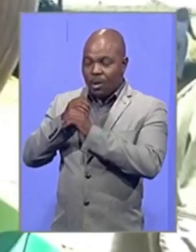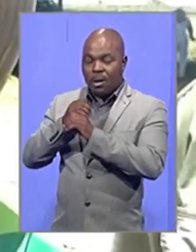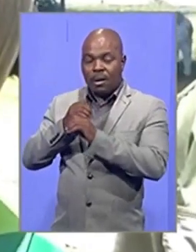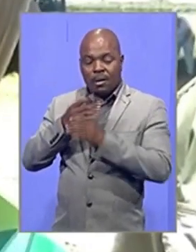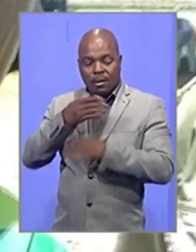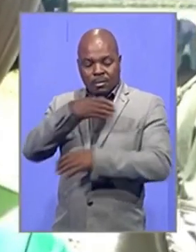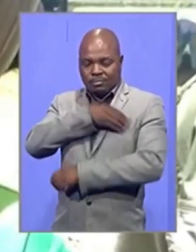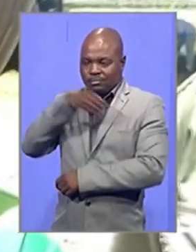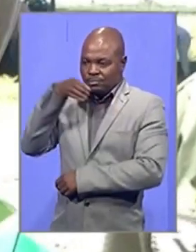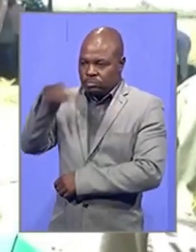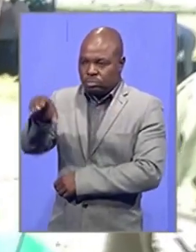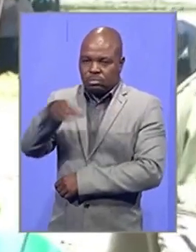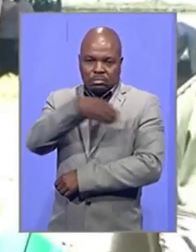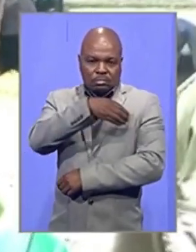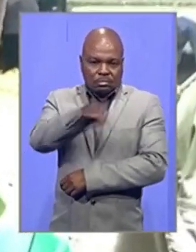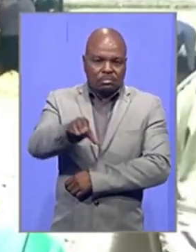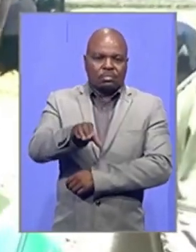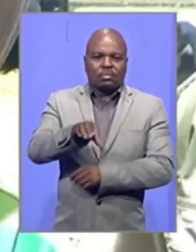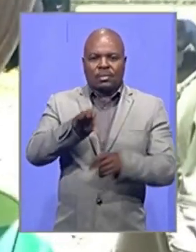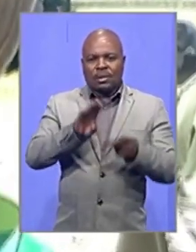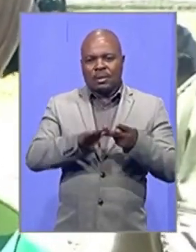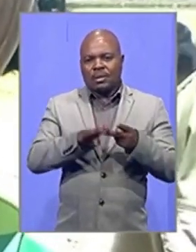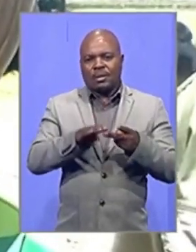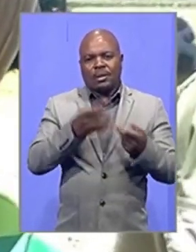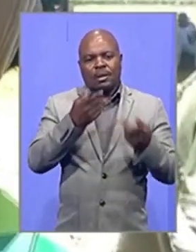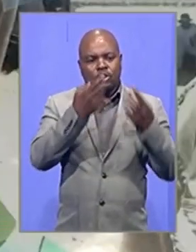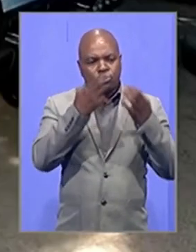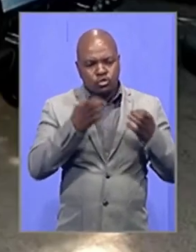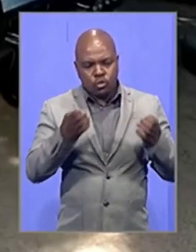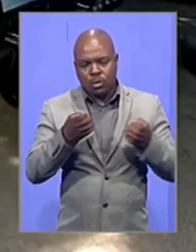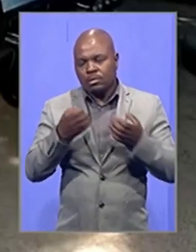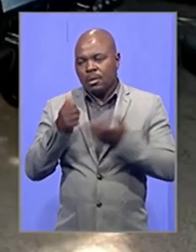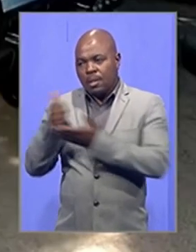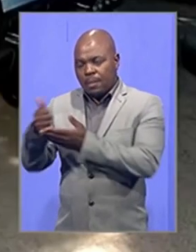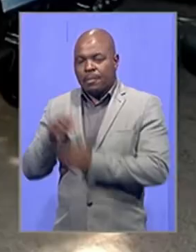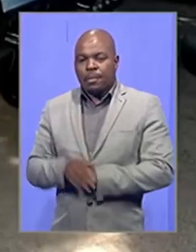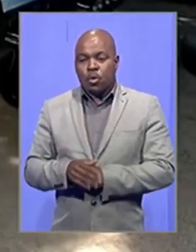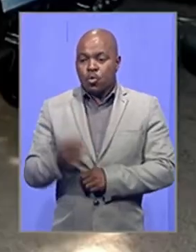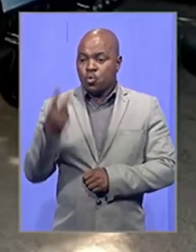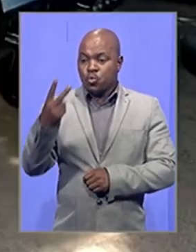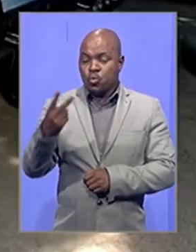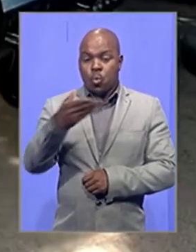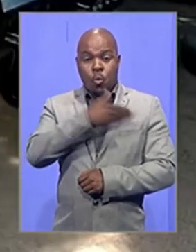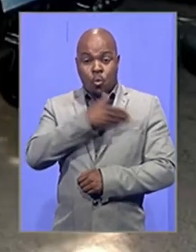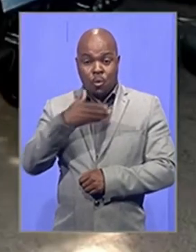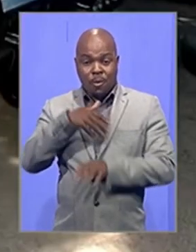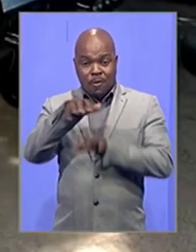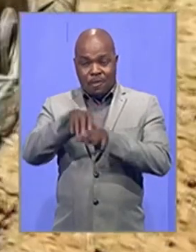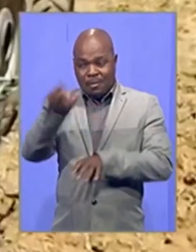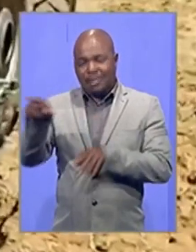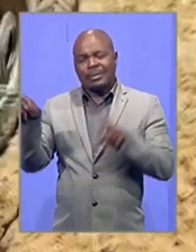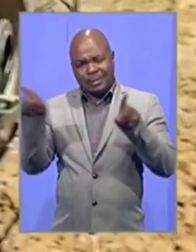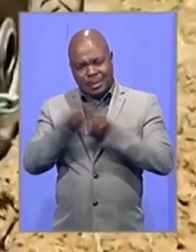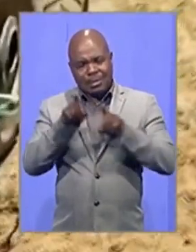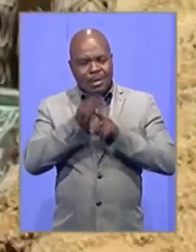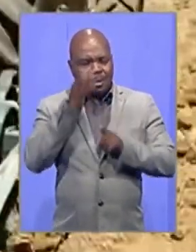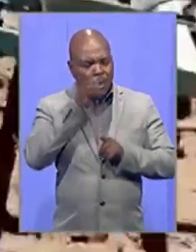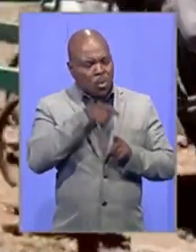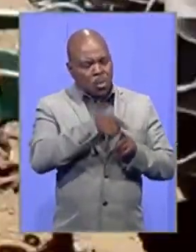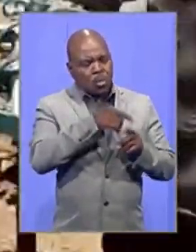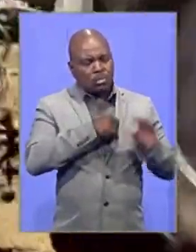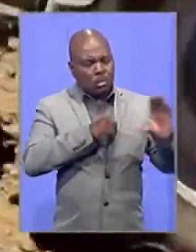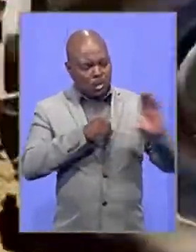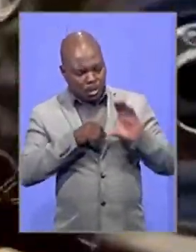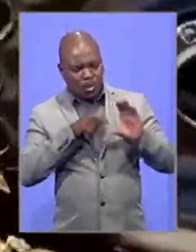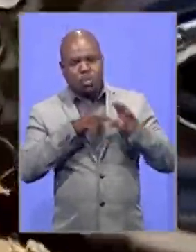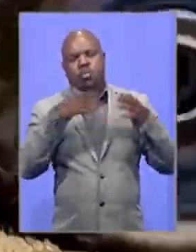in different forms trainings and also with the resources. Dihwai tse di ntse pedi tsa basadi le tsona di re di amogela nyeelo ena